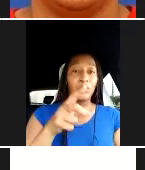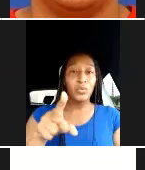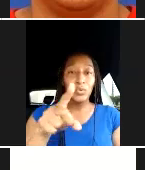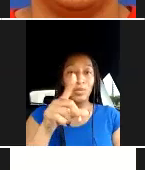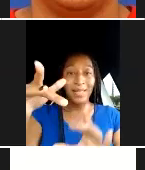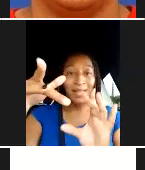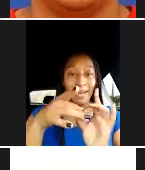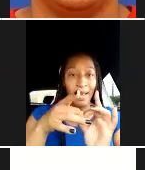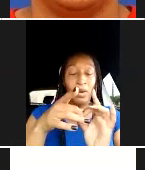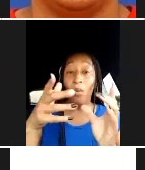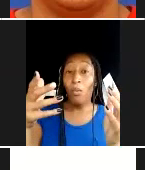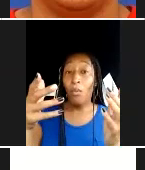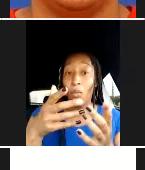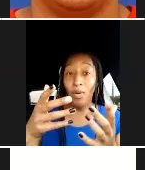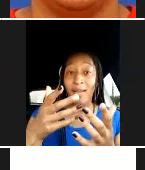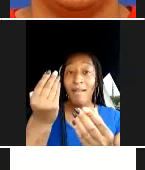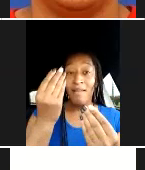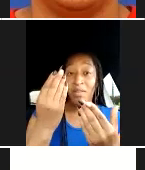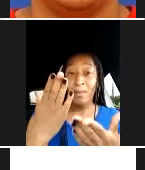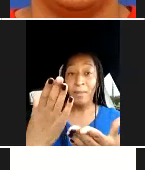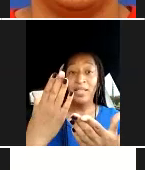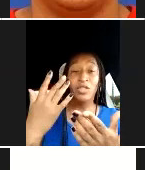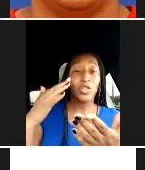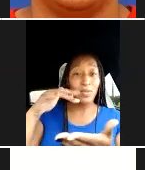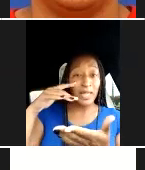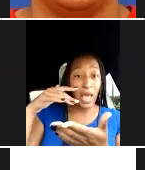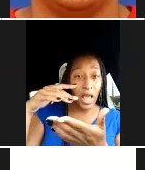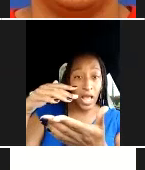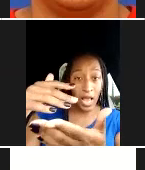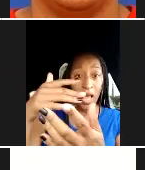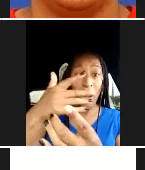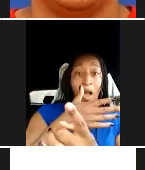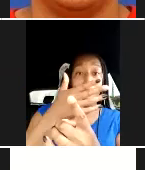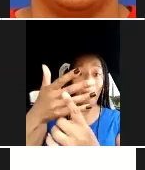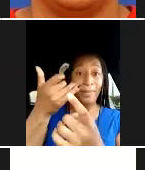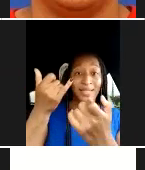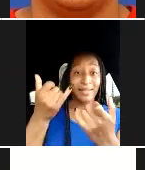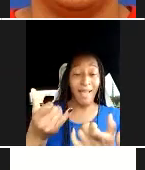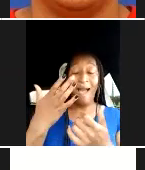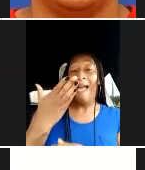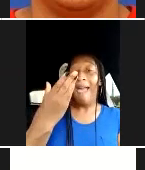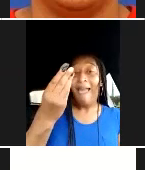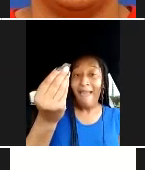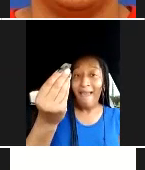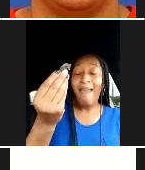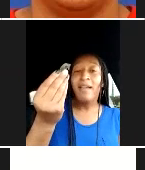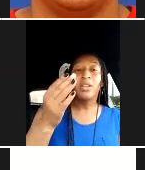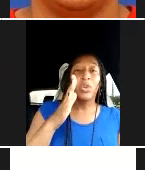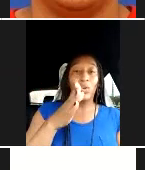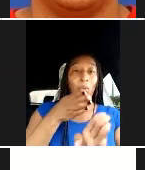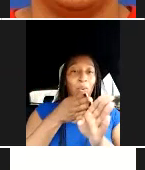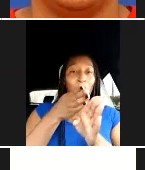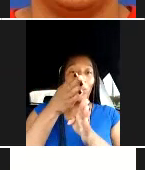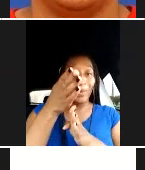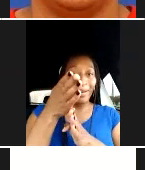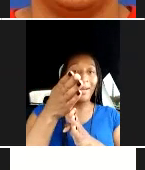the field of study or your career interest. In other words, what prompted you to take courses at